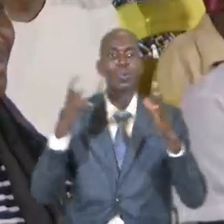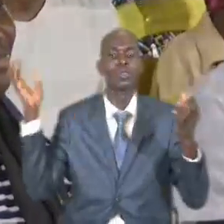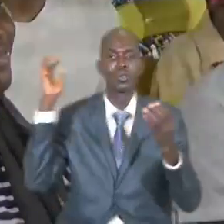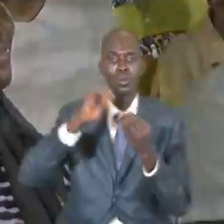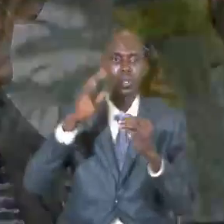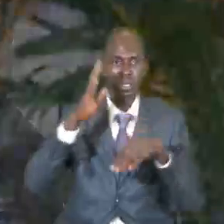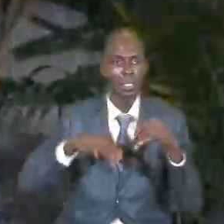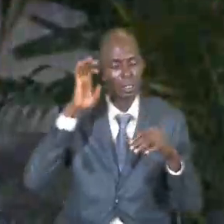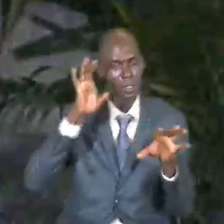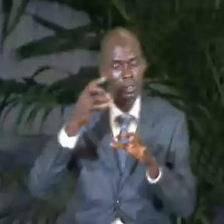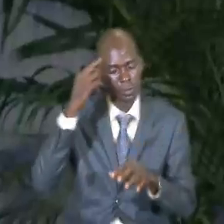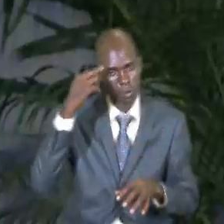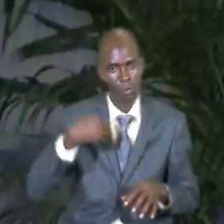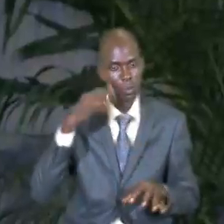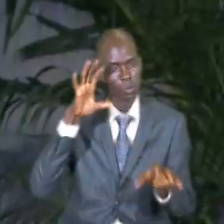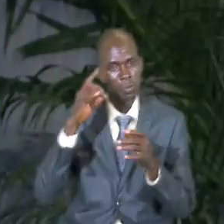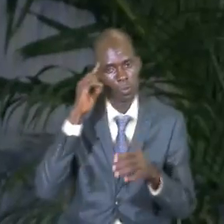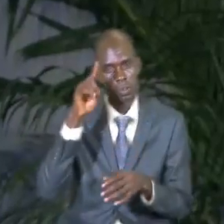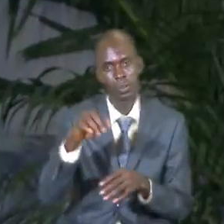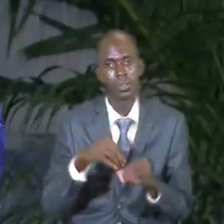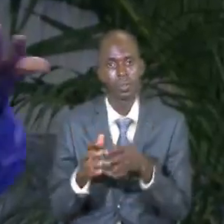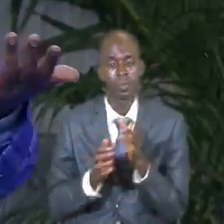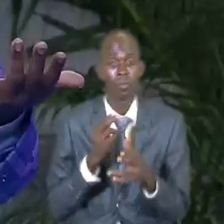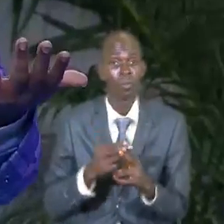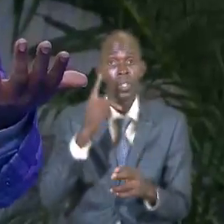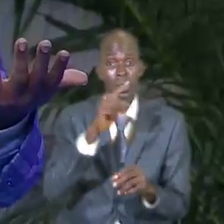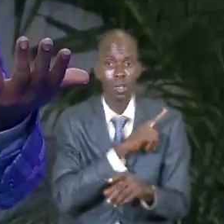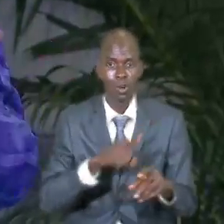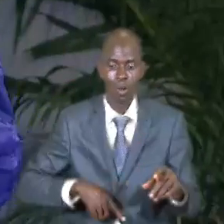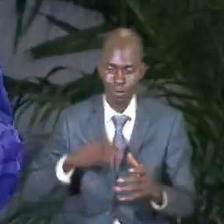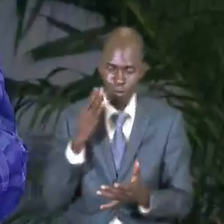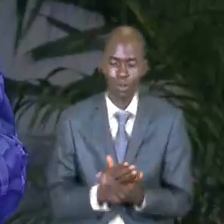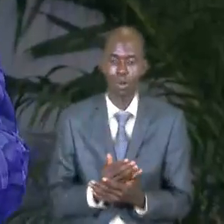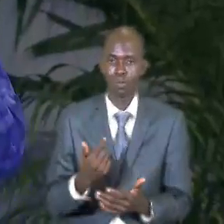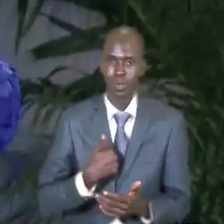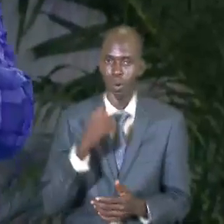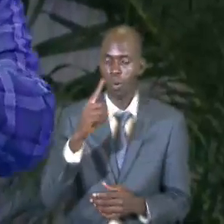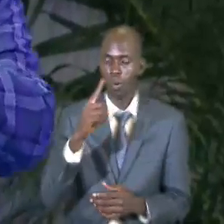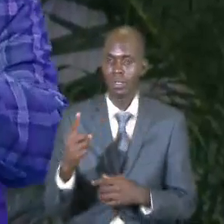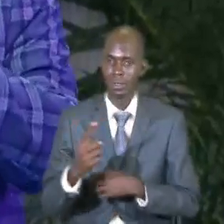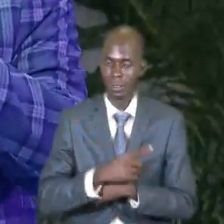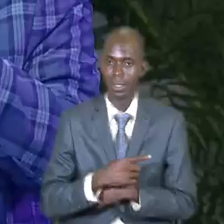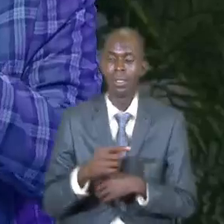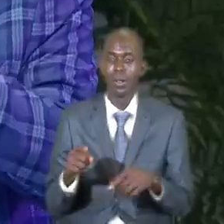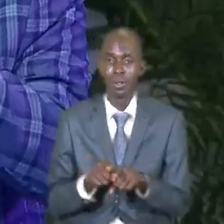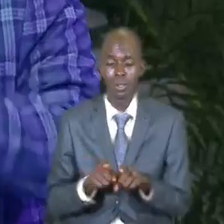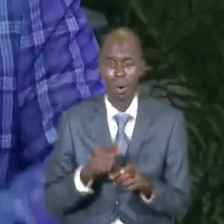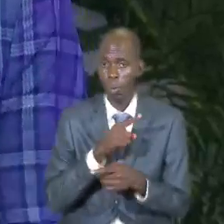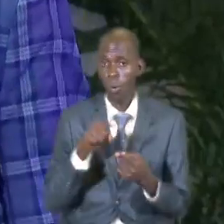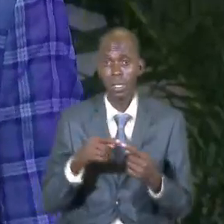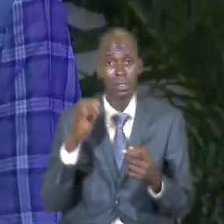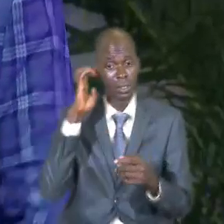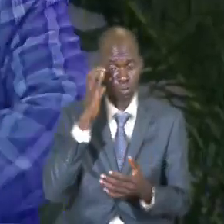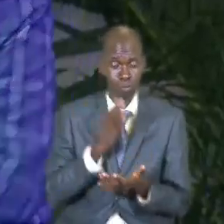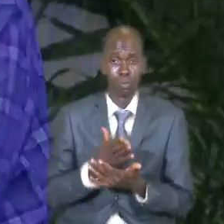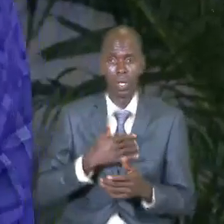at on a particular day. And when he interrupted my life, I didn't understand what will happen. It is that interruption of